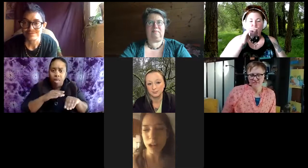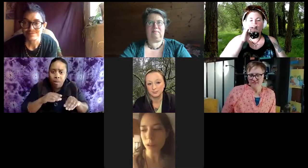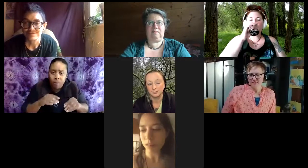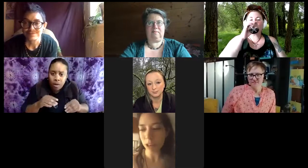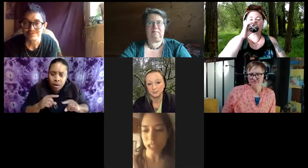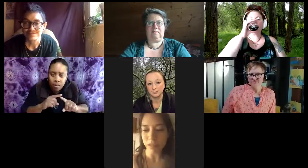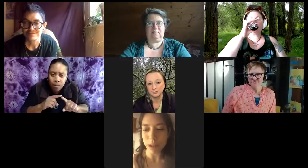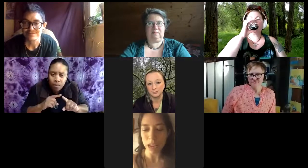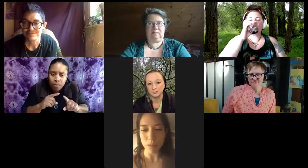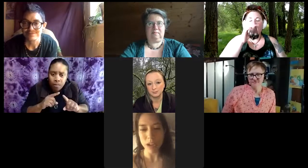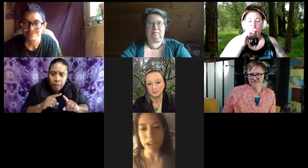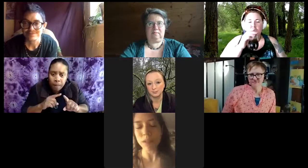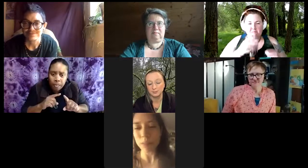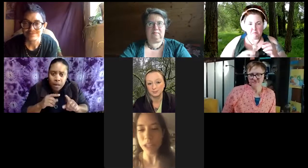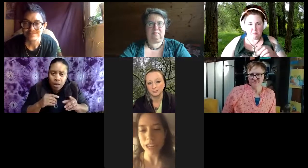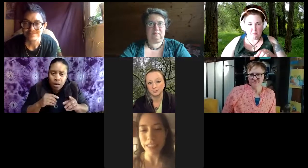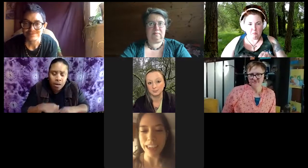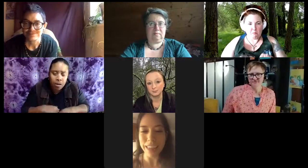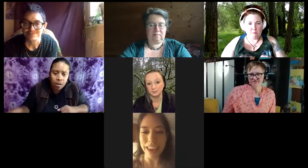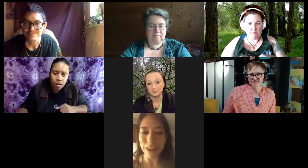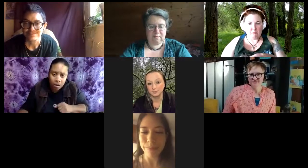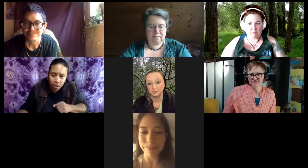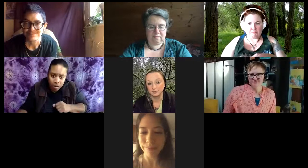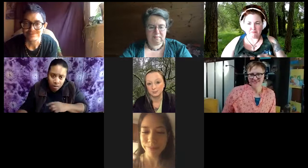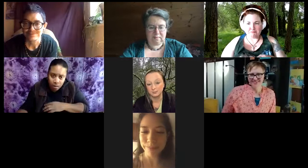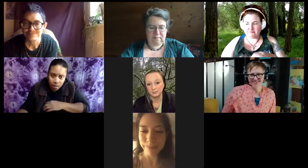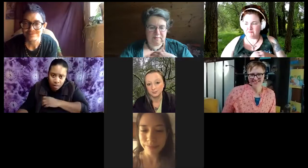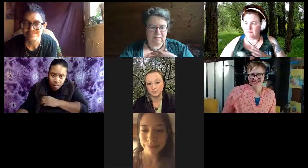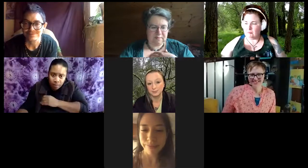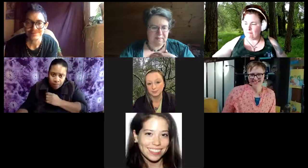fairy realm on foraging from anyone, I would appreciate that. Thank you.